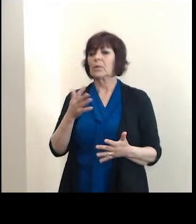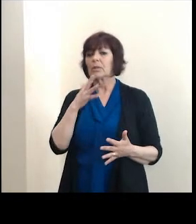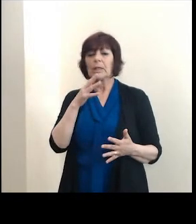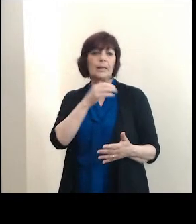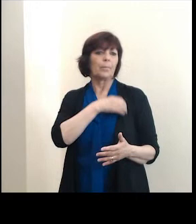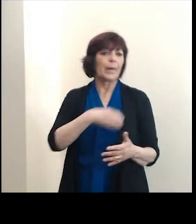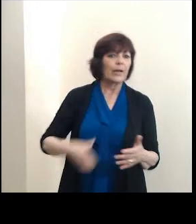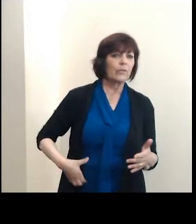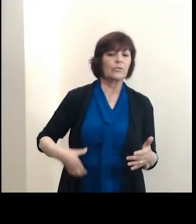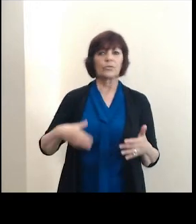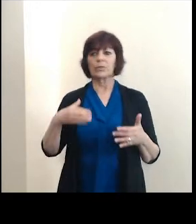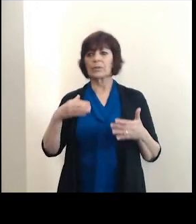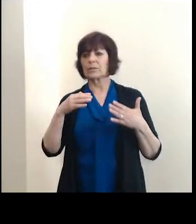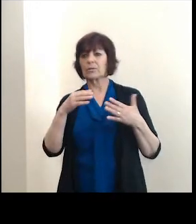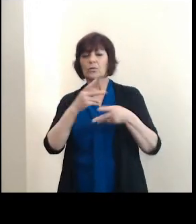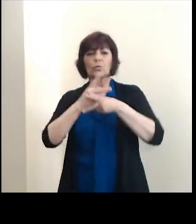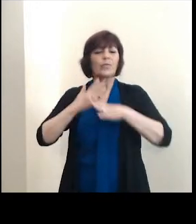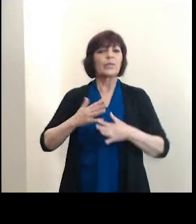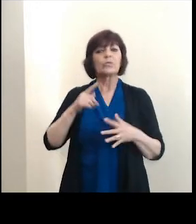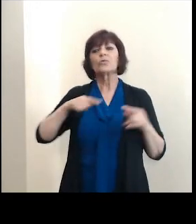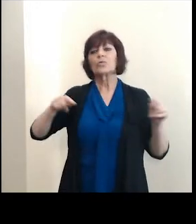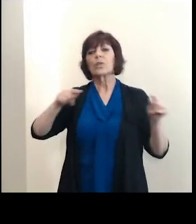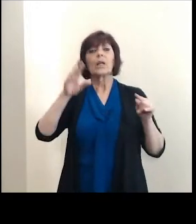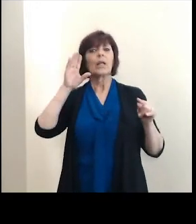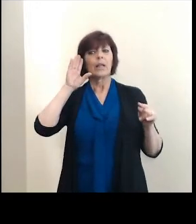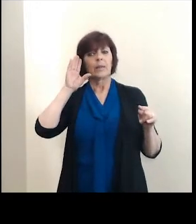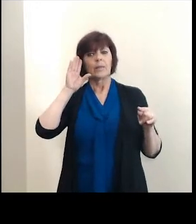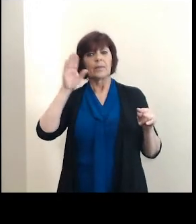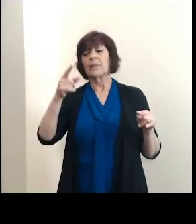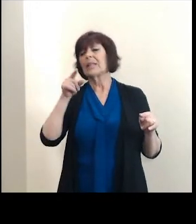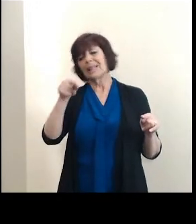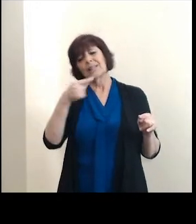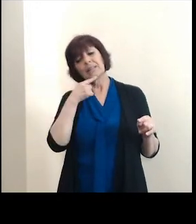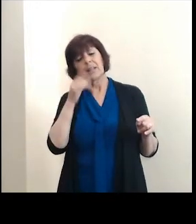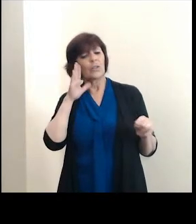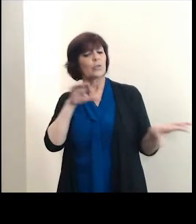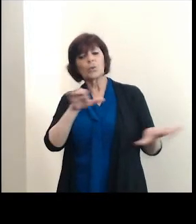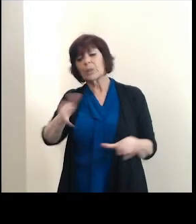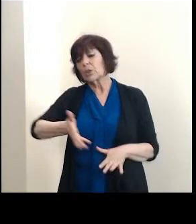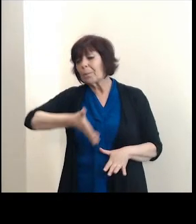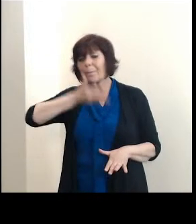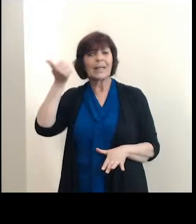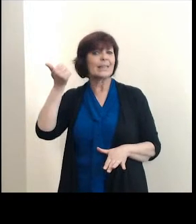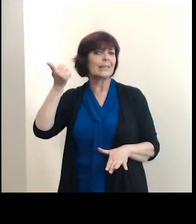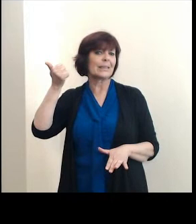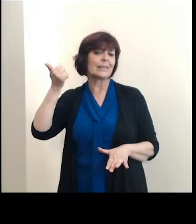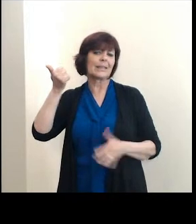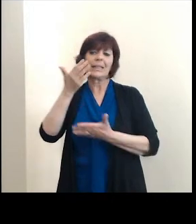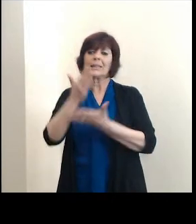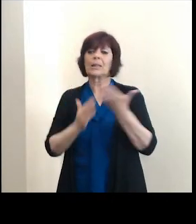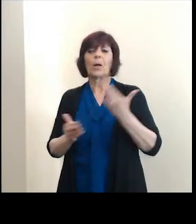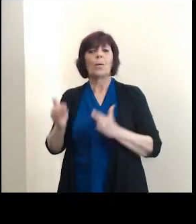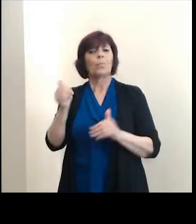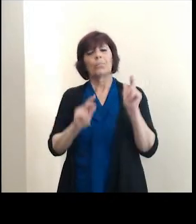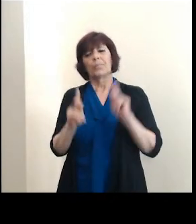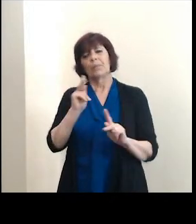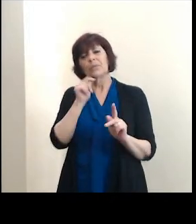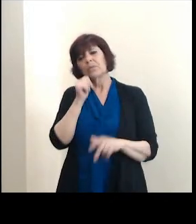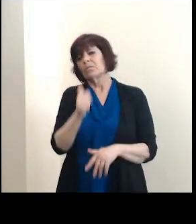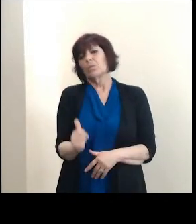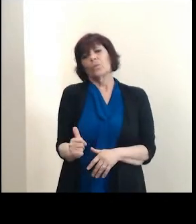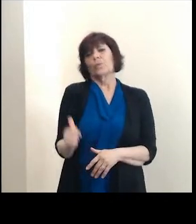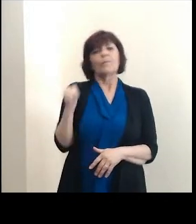and villages. And they will note that they're doing their best. There's some individuals who just won't get vaccinated.